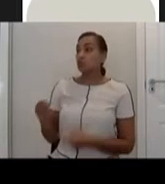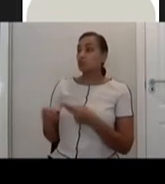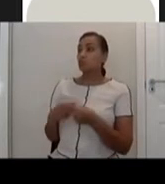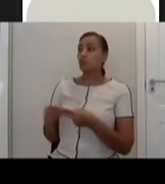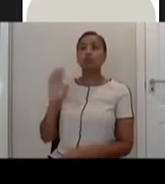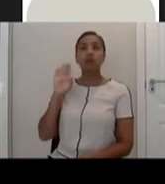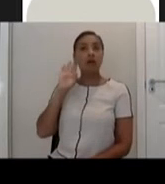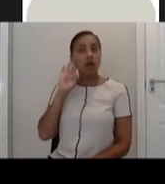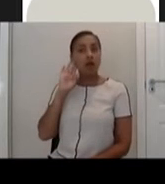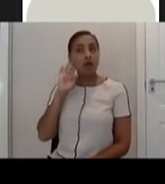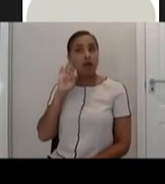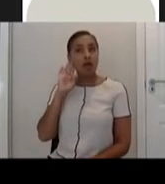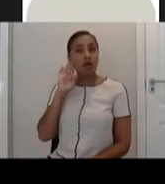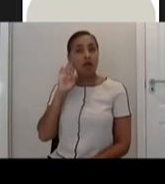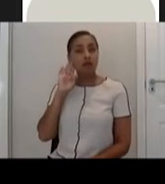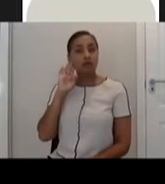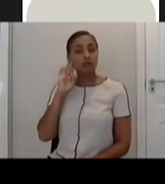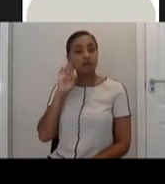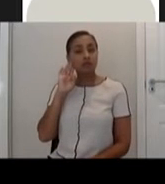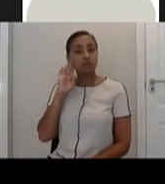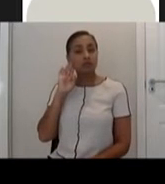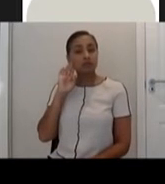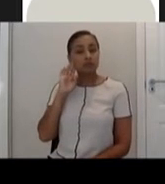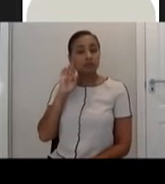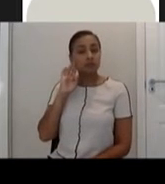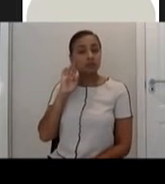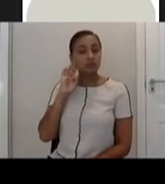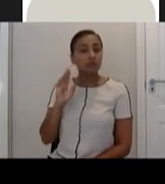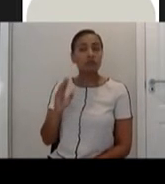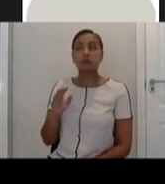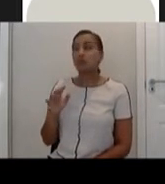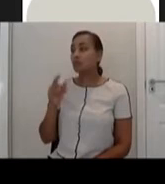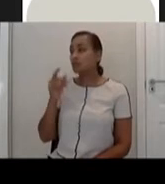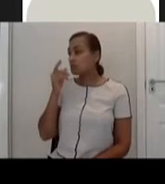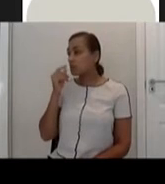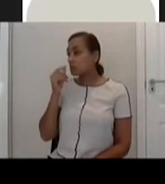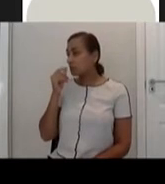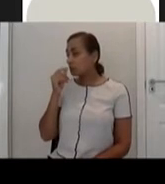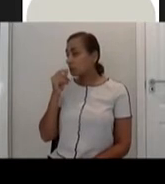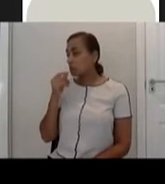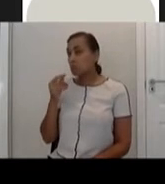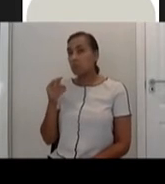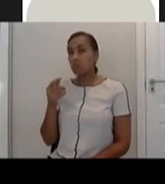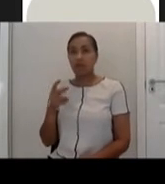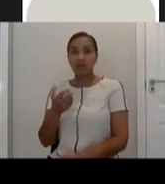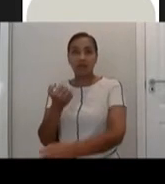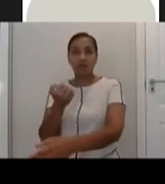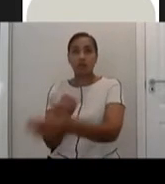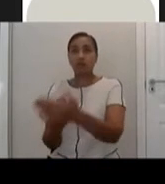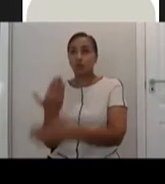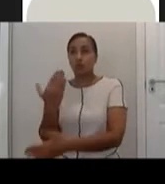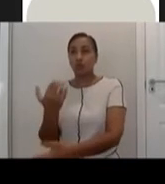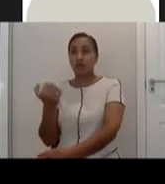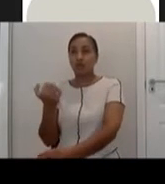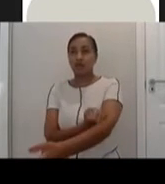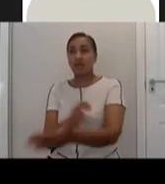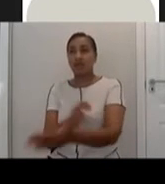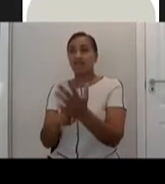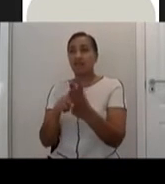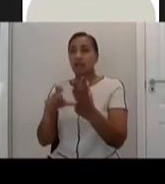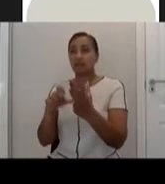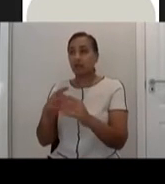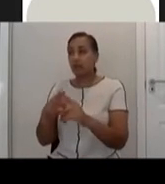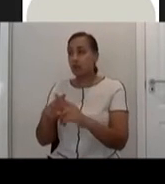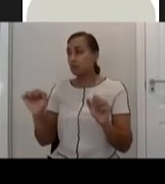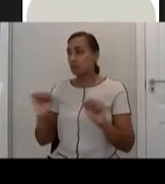about that. That people might be aware of, but until that's actually sort of